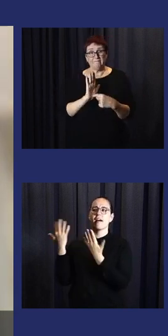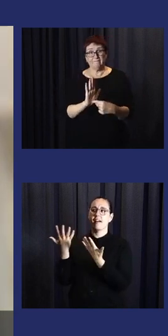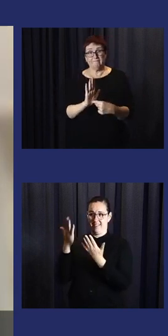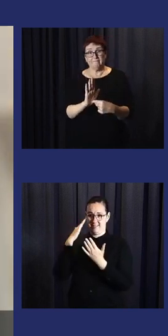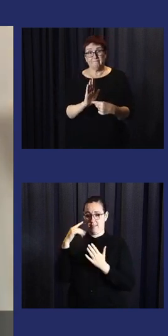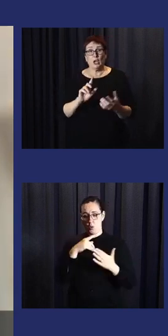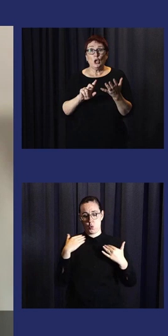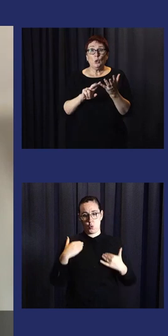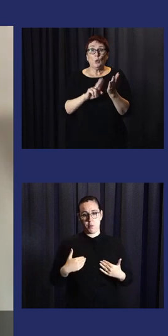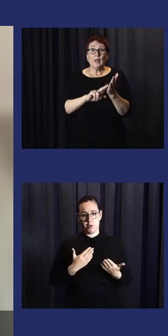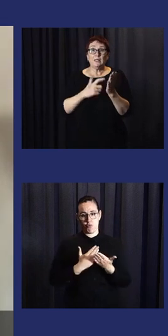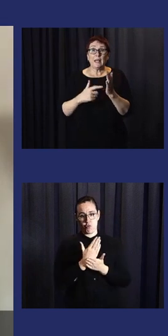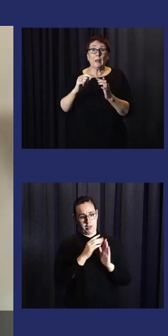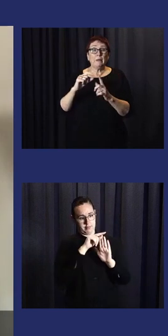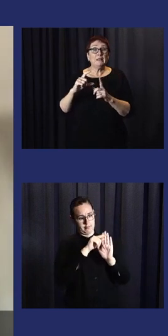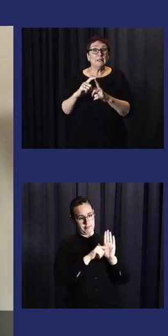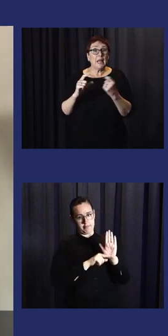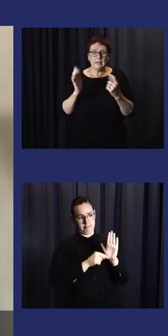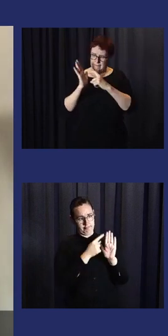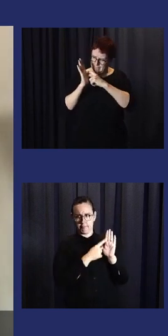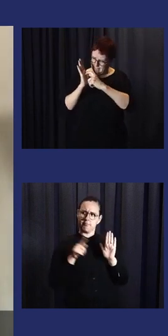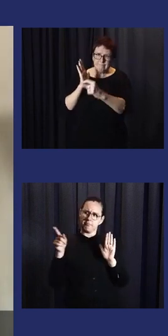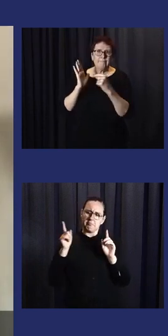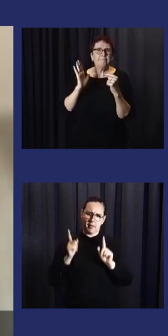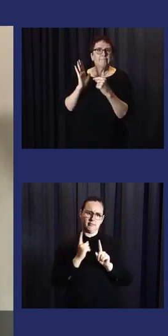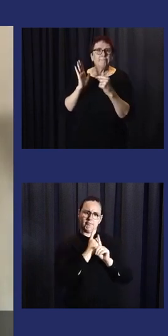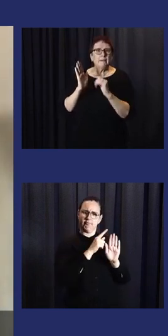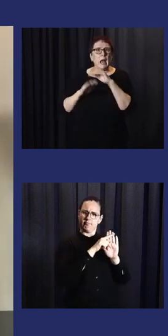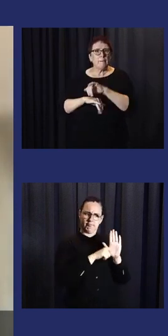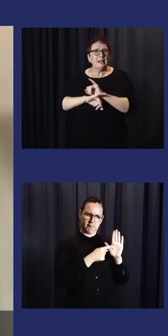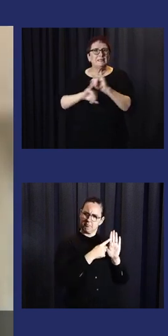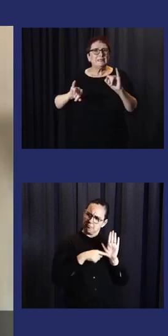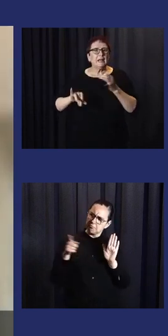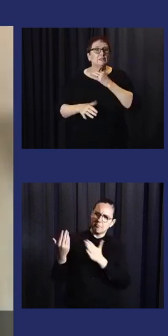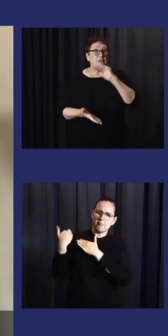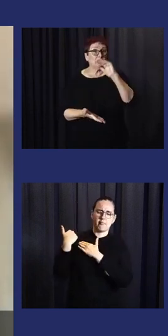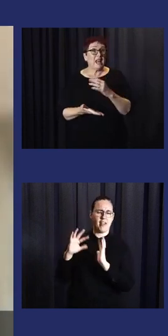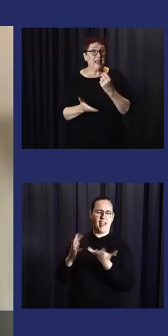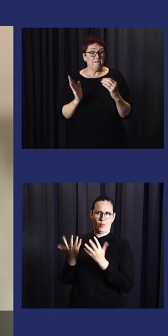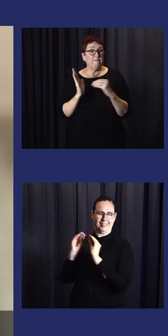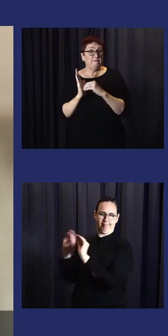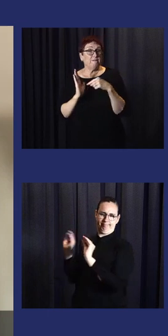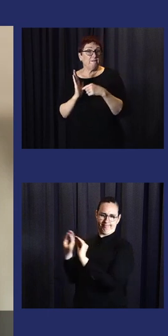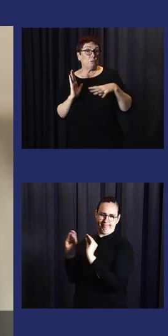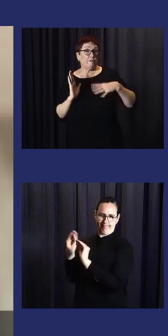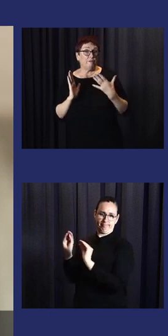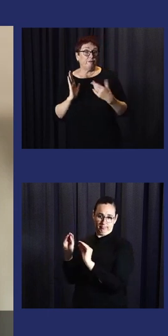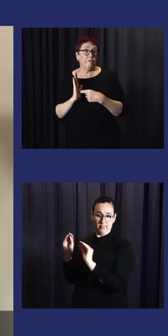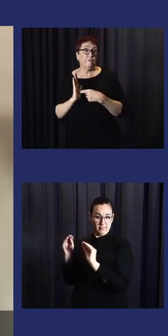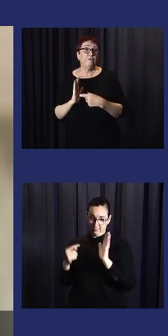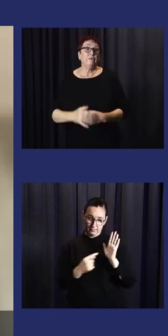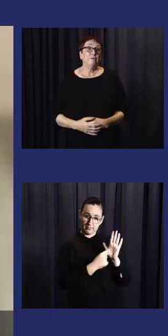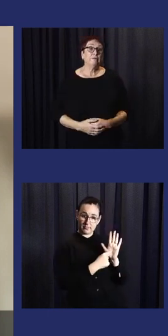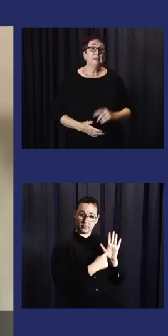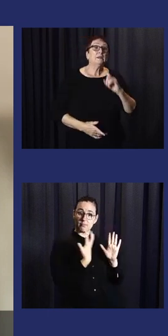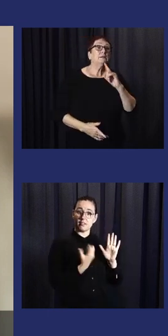has a dedicated substantive article around disaster risk reduction. It places obligations